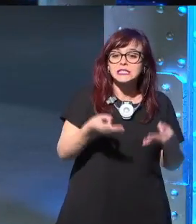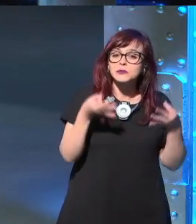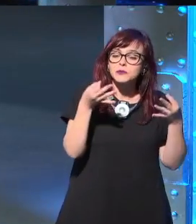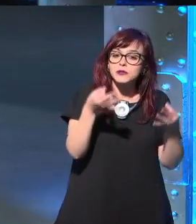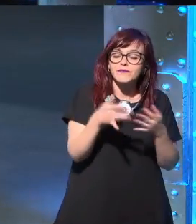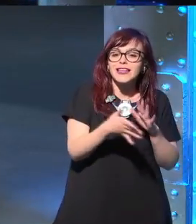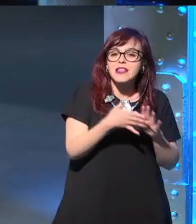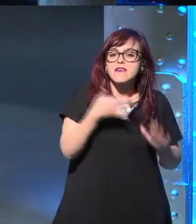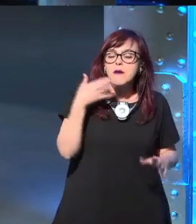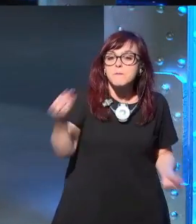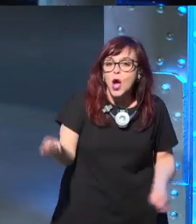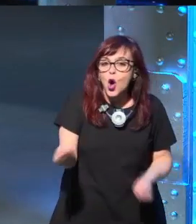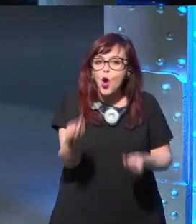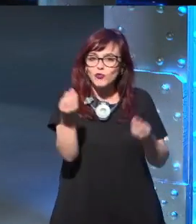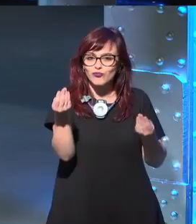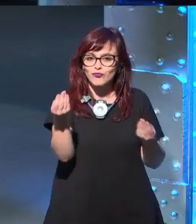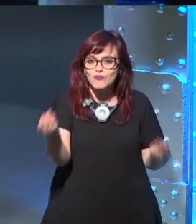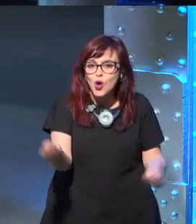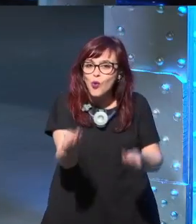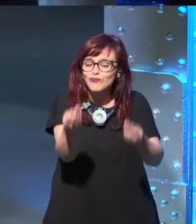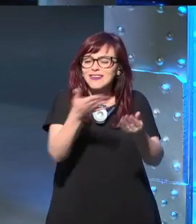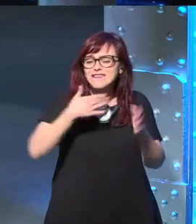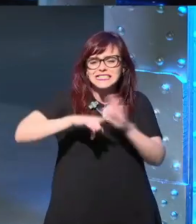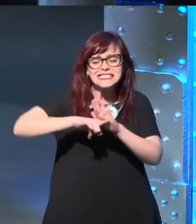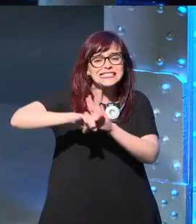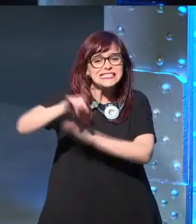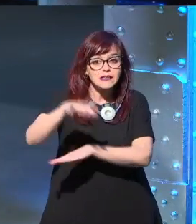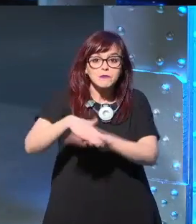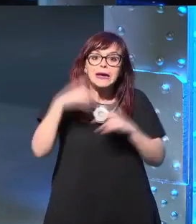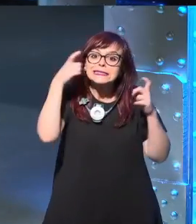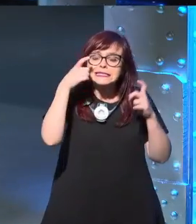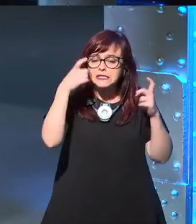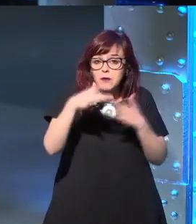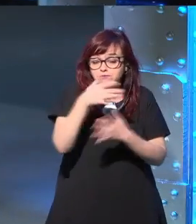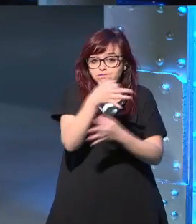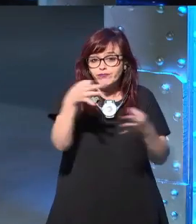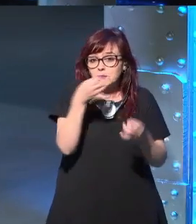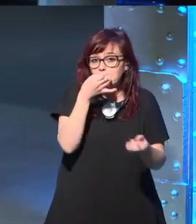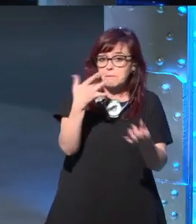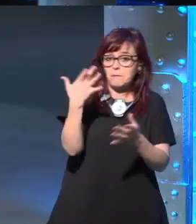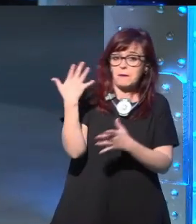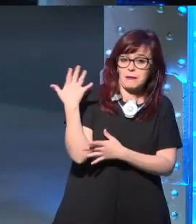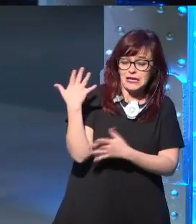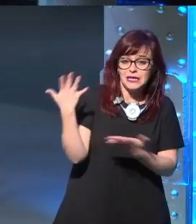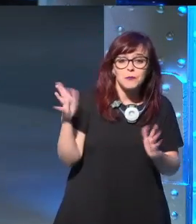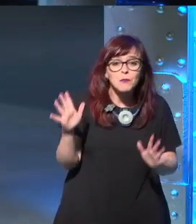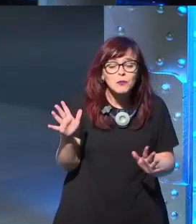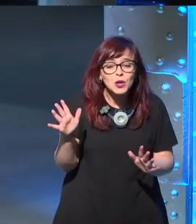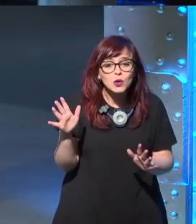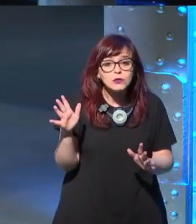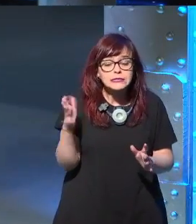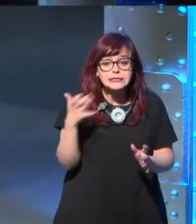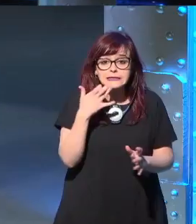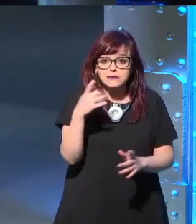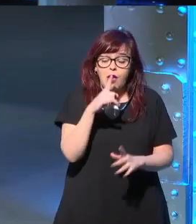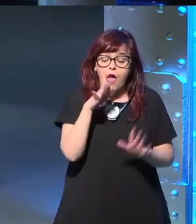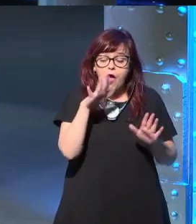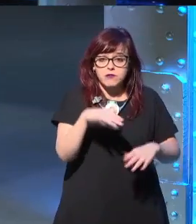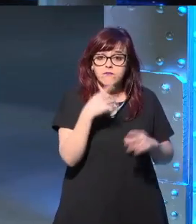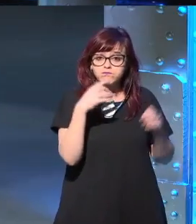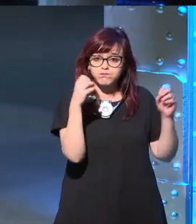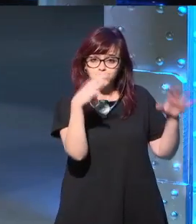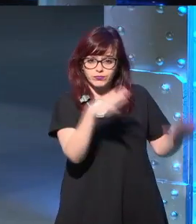he could finally perfect them or give up and put them aside. As was said, I